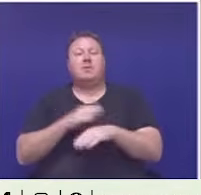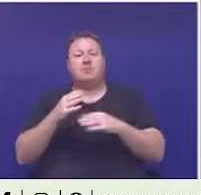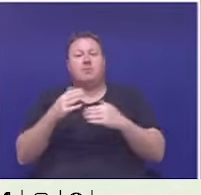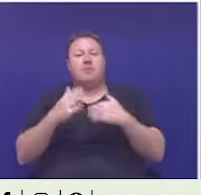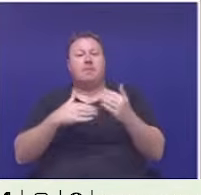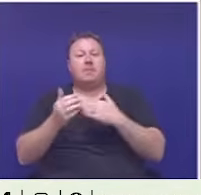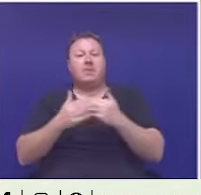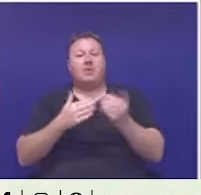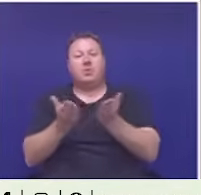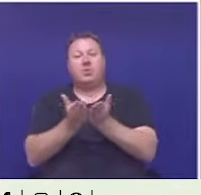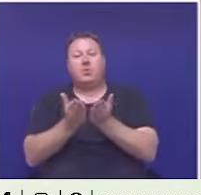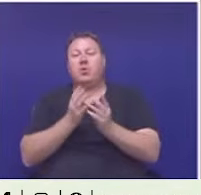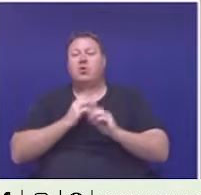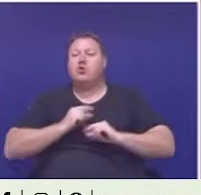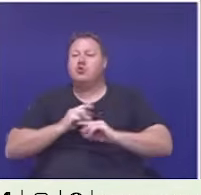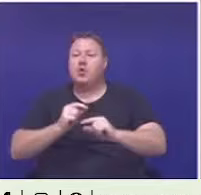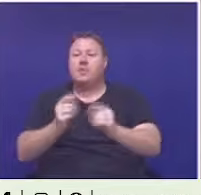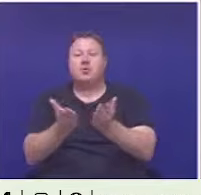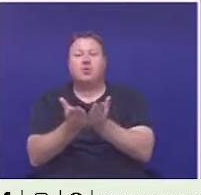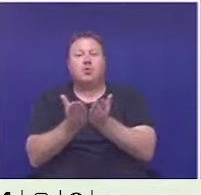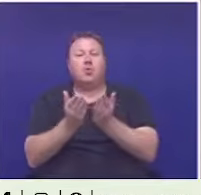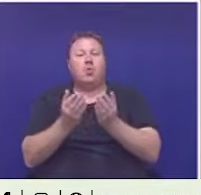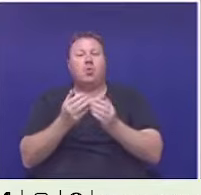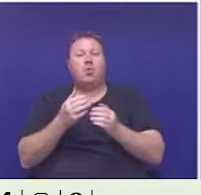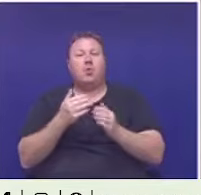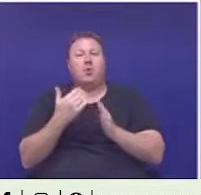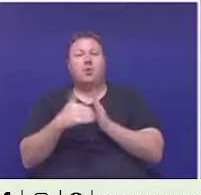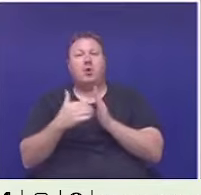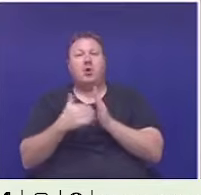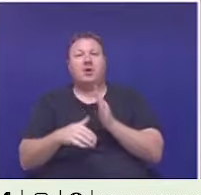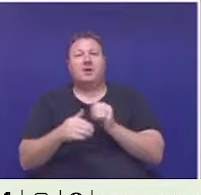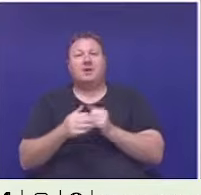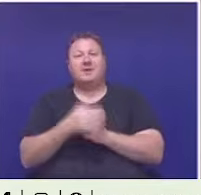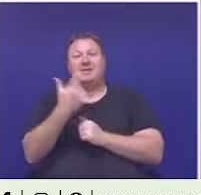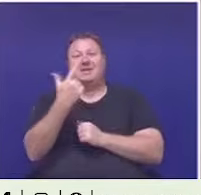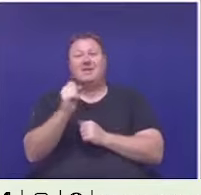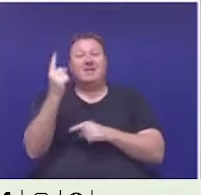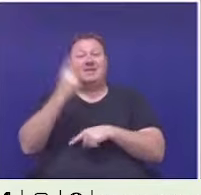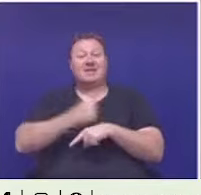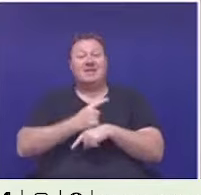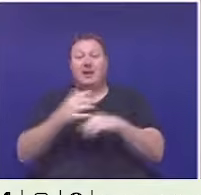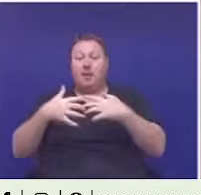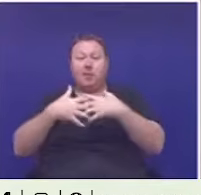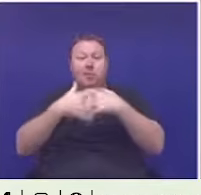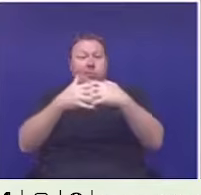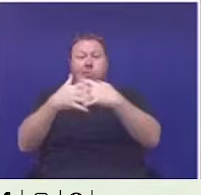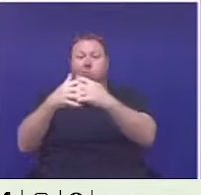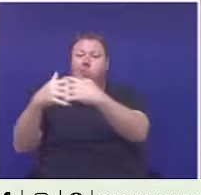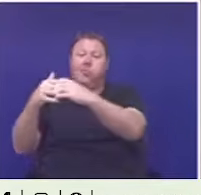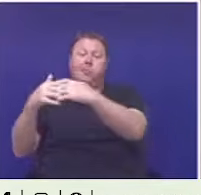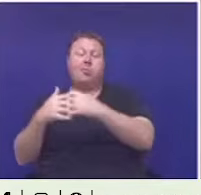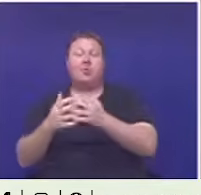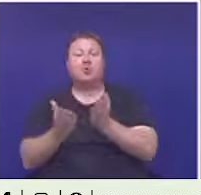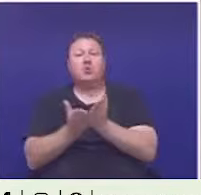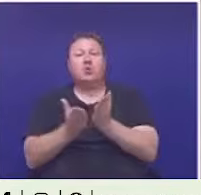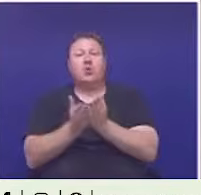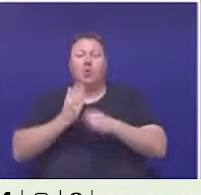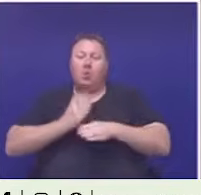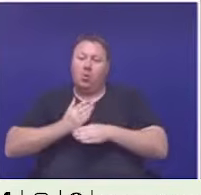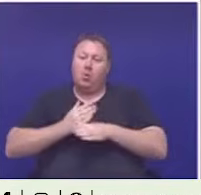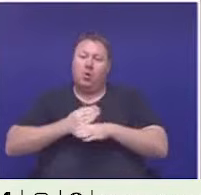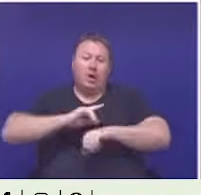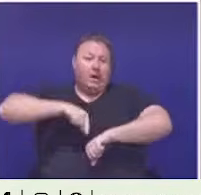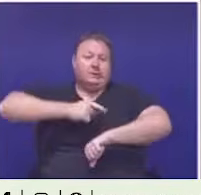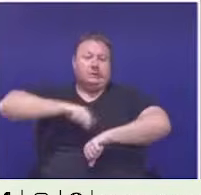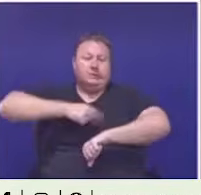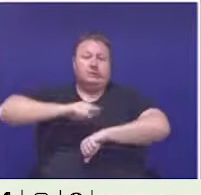In fact, the Rapid School Program has produced schools within 70 days, where they are working around the clock to make sure that they